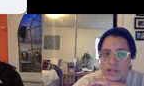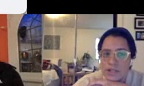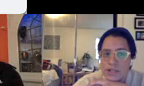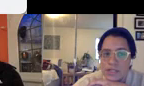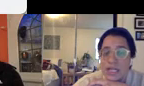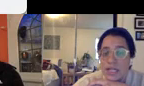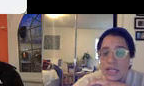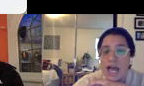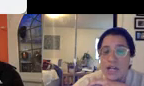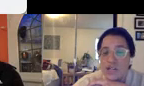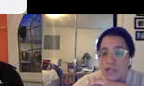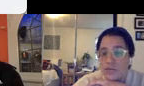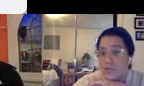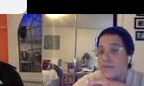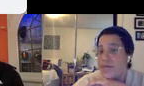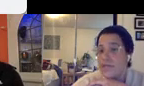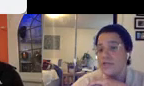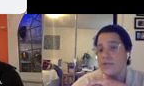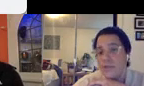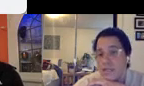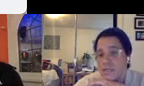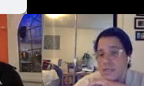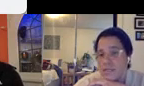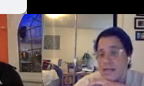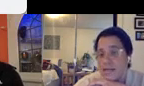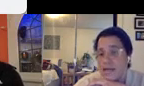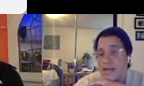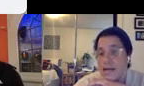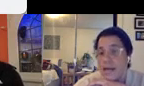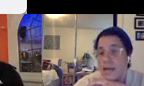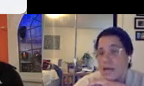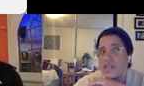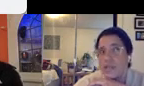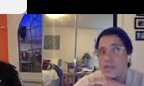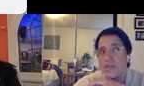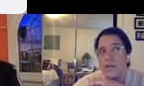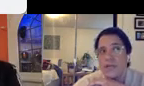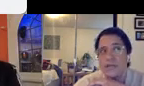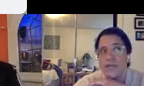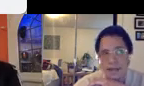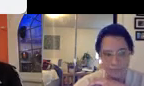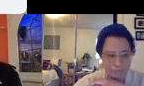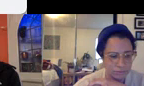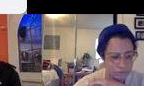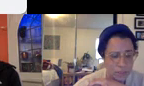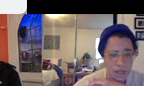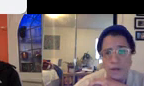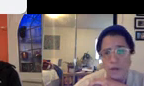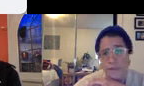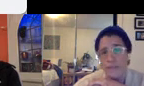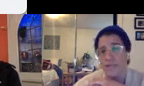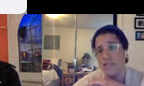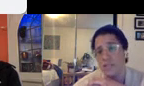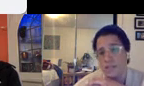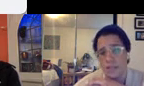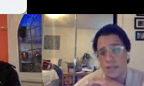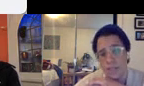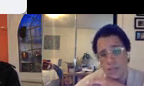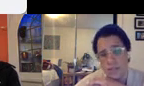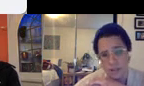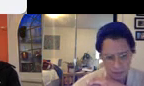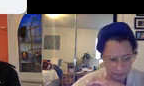accomplishing or like taking any action through the vein of subcommittees. I should be very clear that although I am